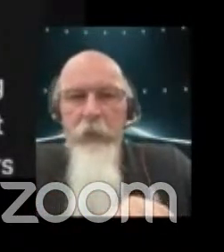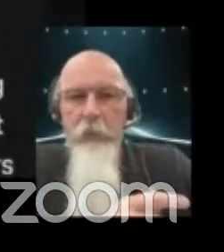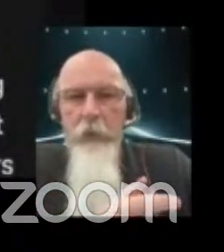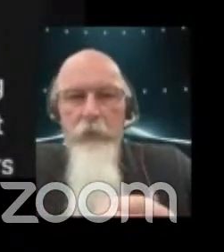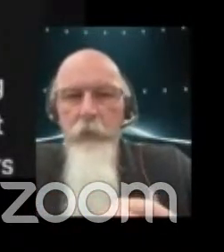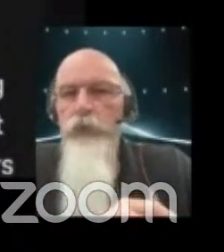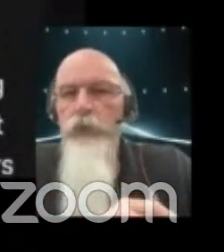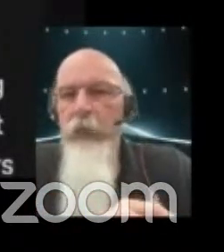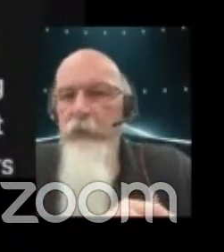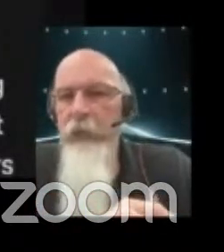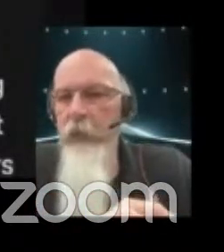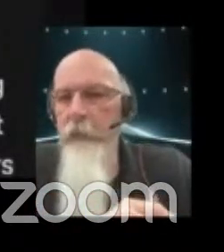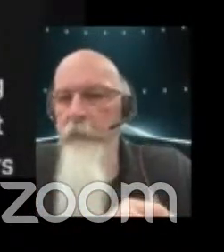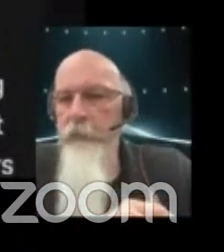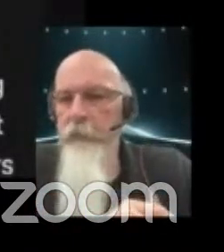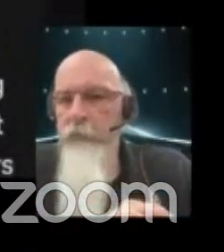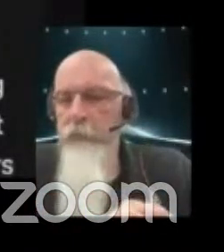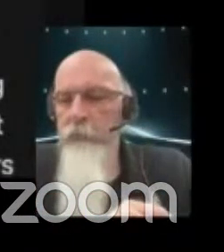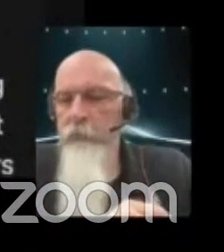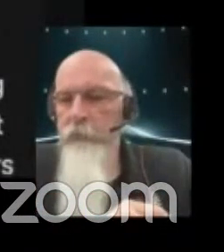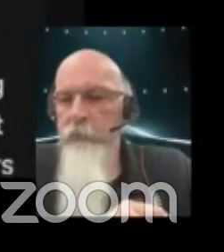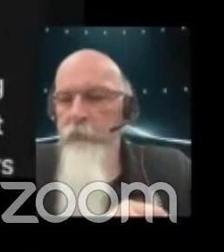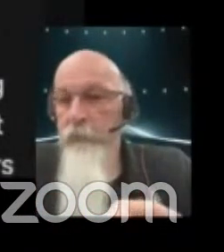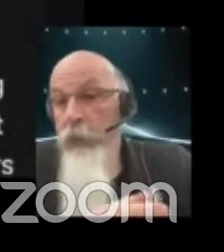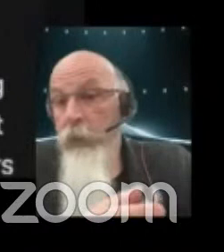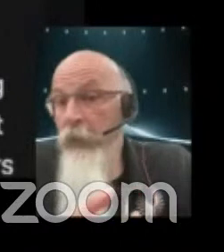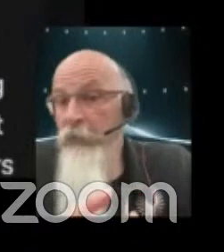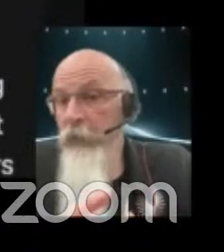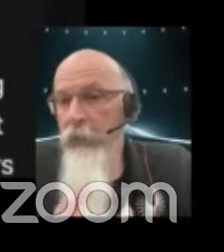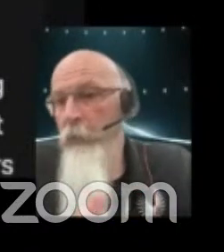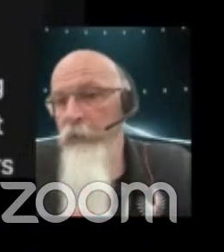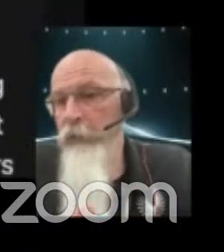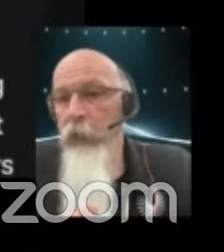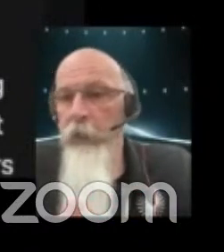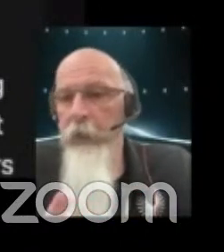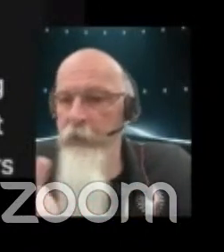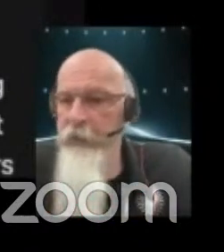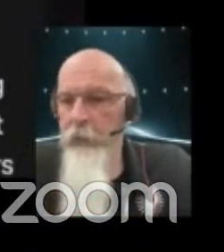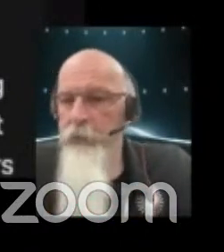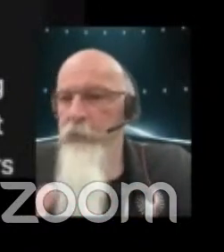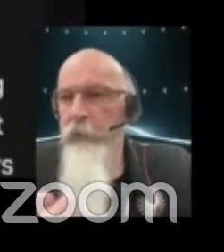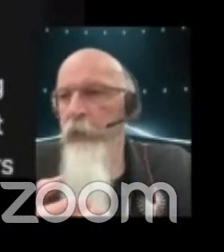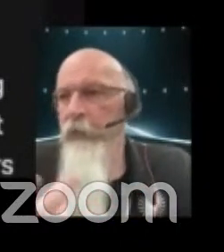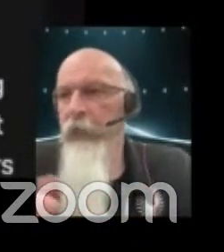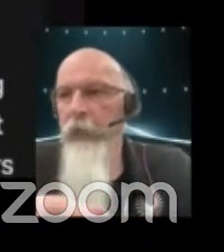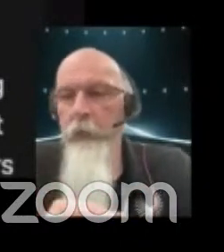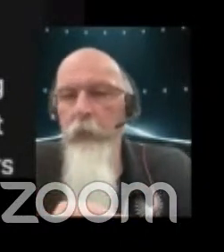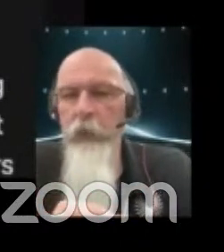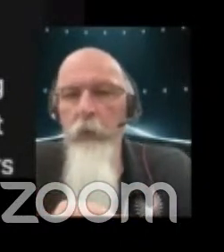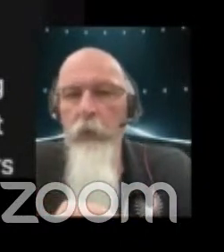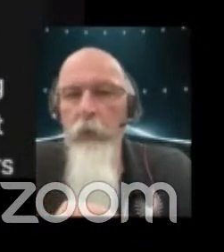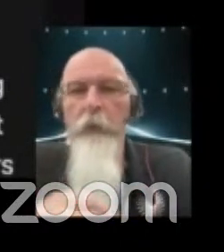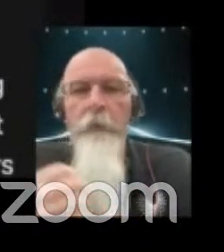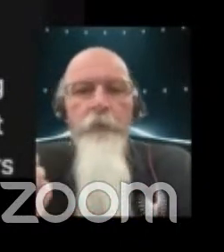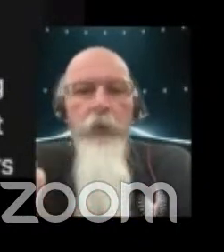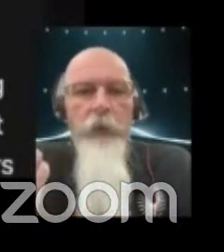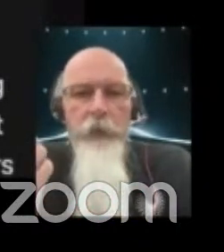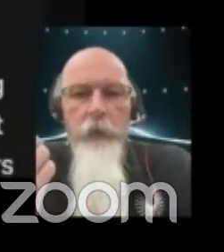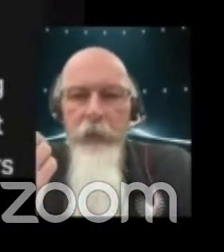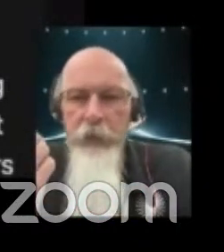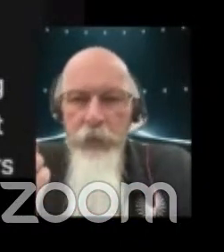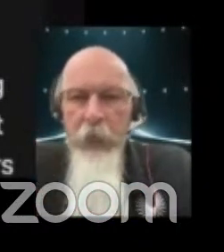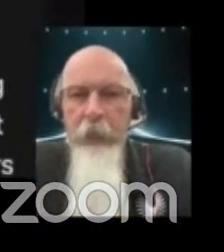AI system another one so who checks the data you've got to ask it I mean it's learning it tells you it's learning it's telling you a learning model